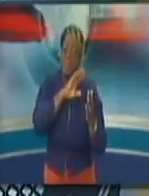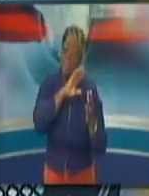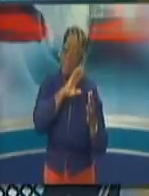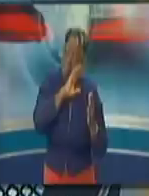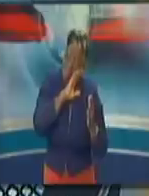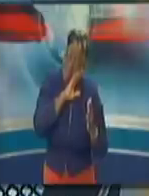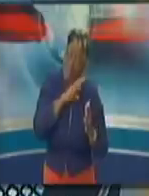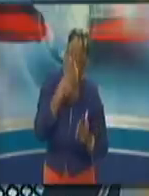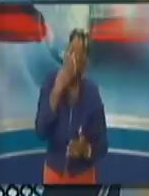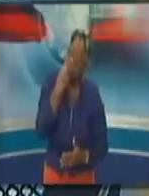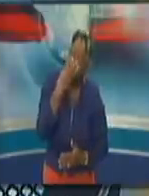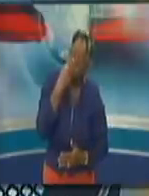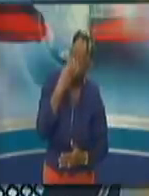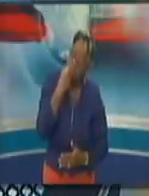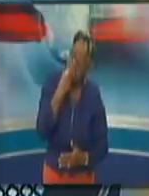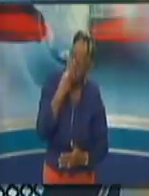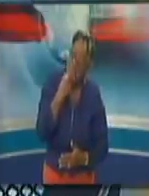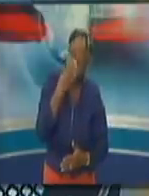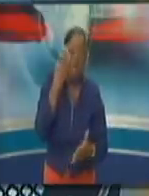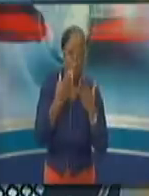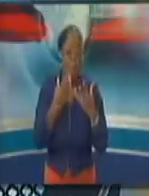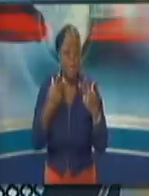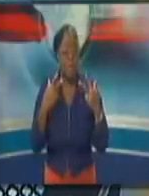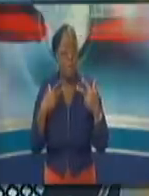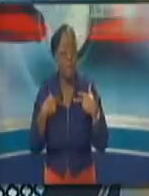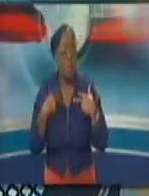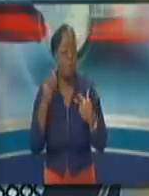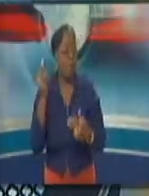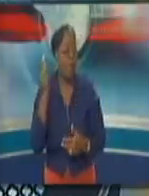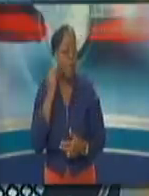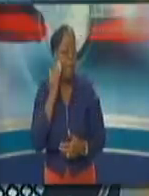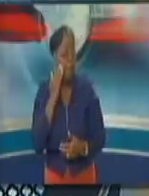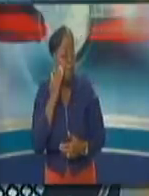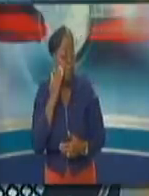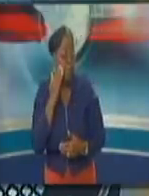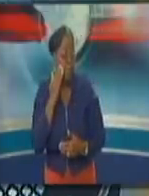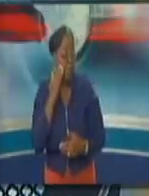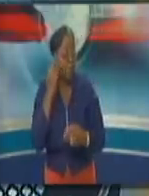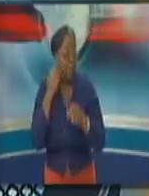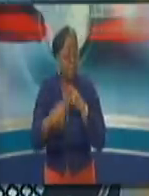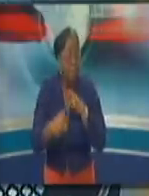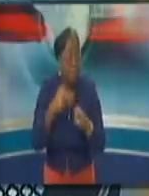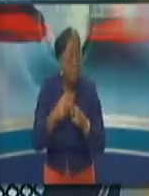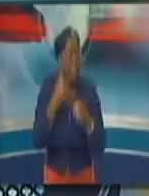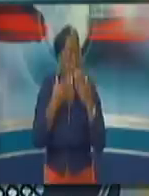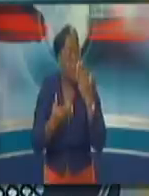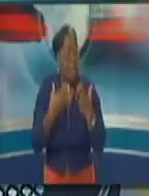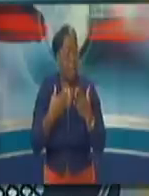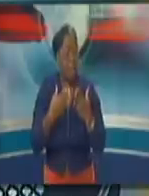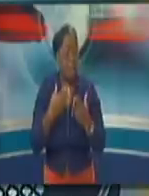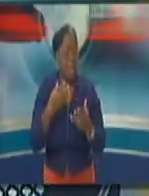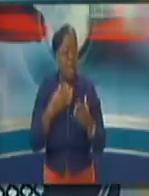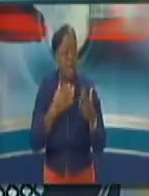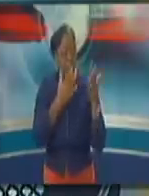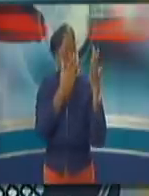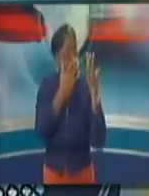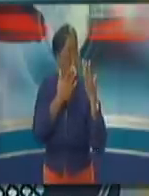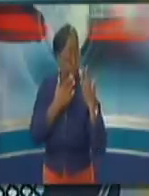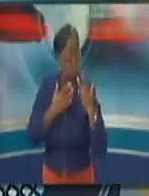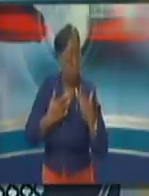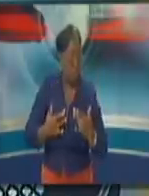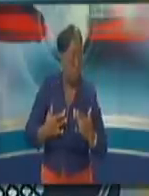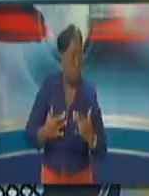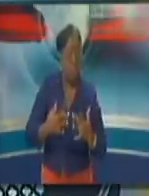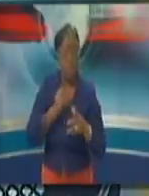and sleeping might be a sign of a mood disorder. It can certainly be a sign of depression. So that if there are other things